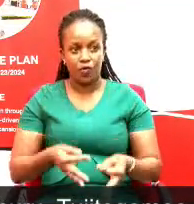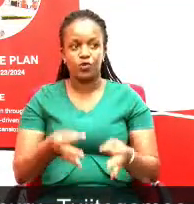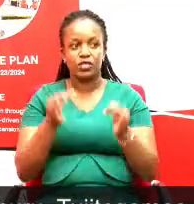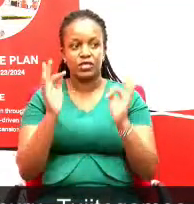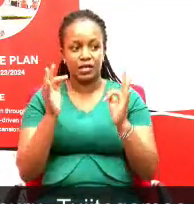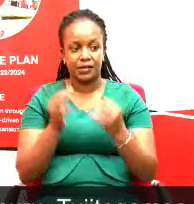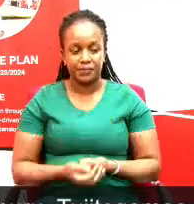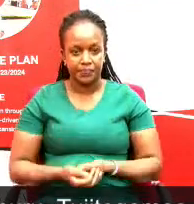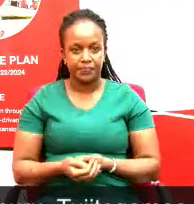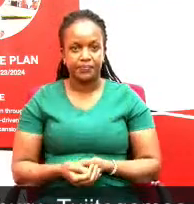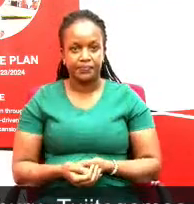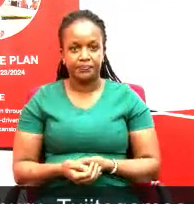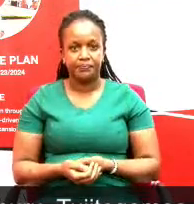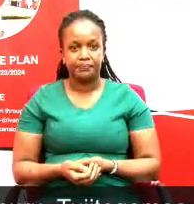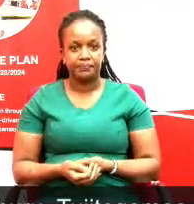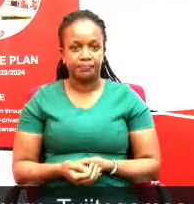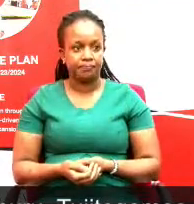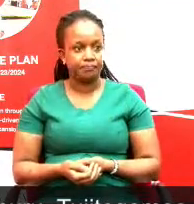This way, this way.